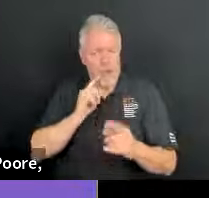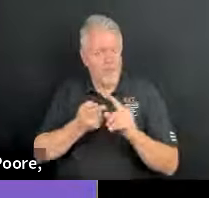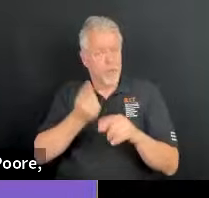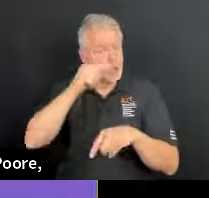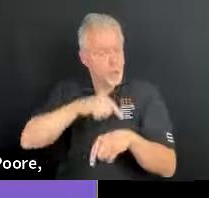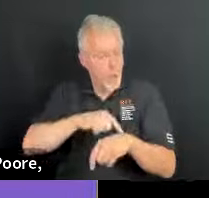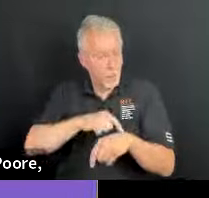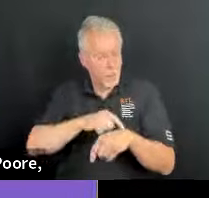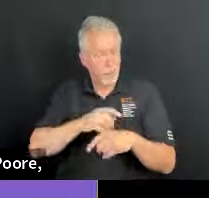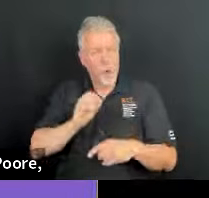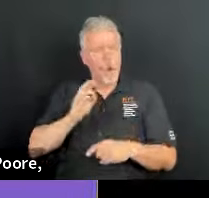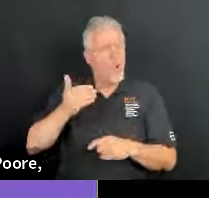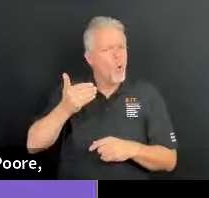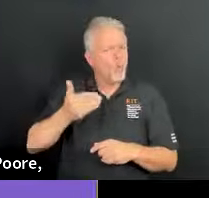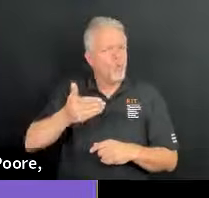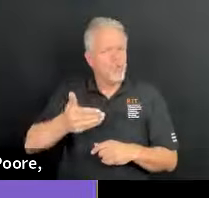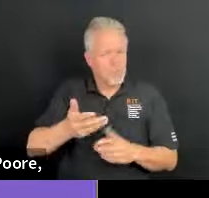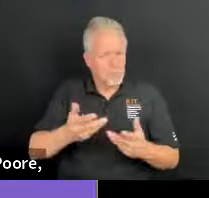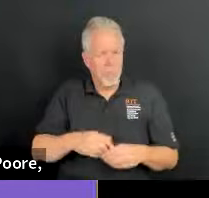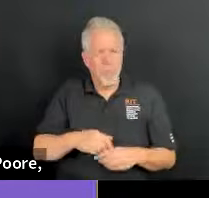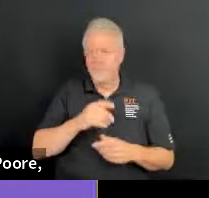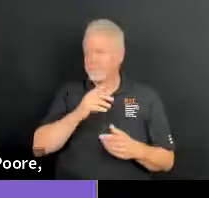time that they use alcohol,